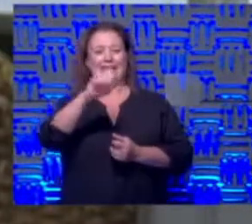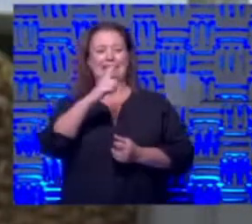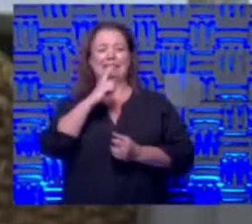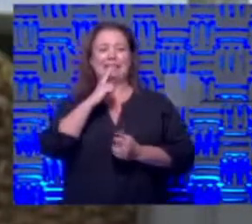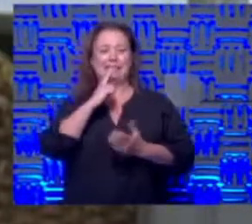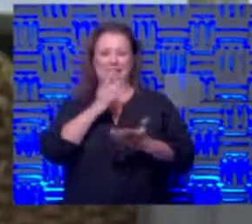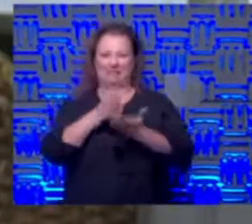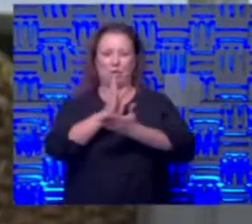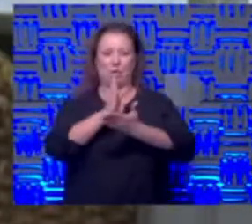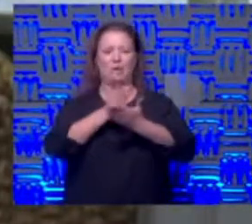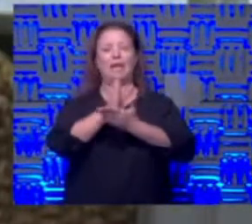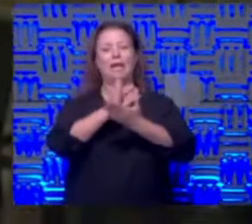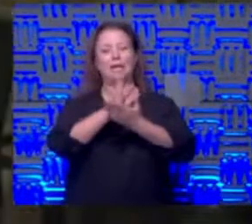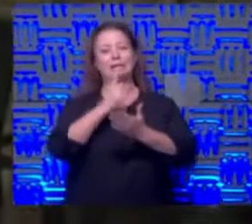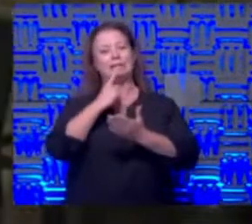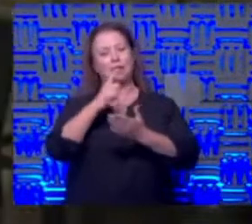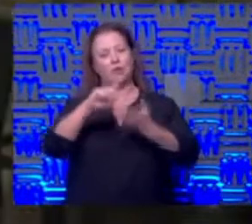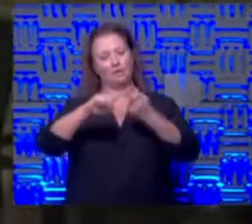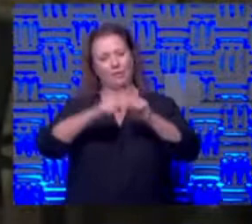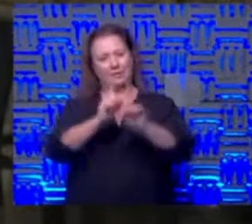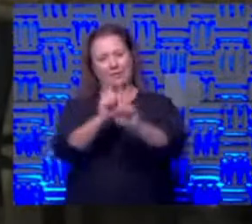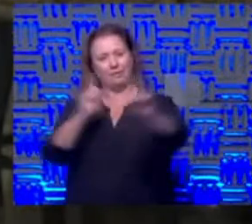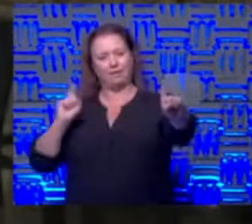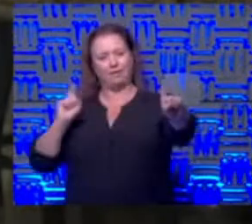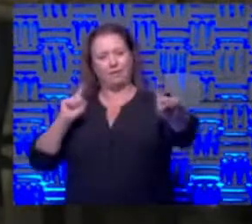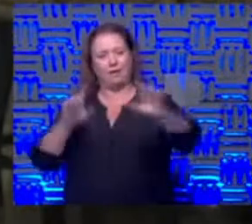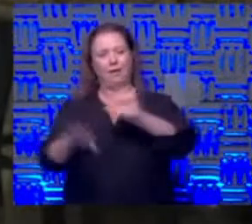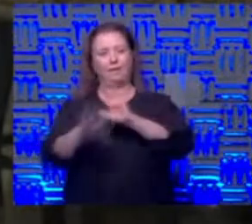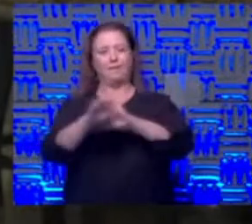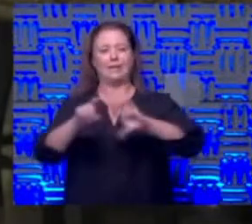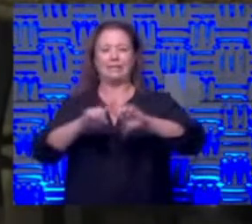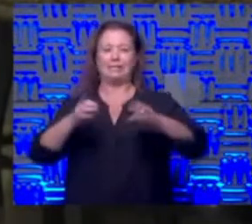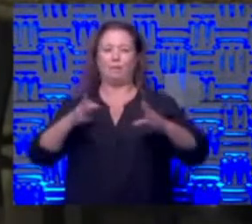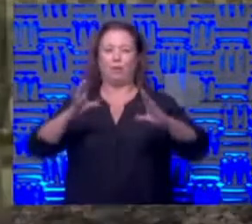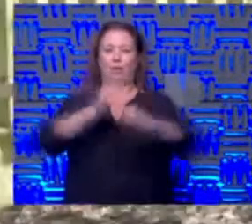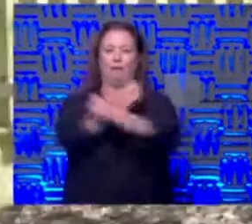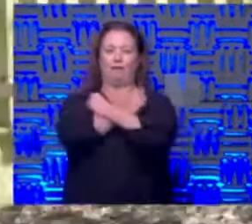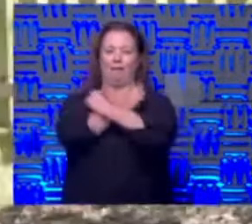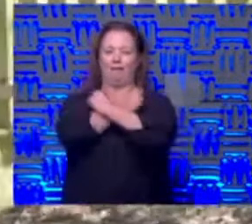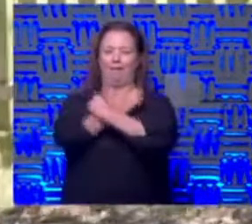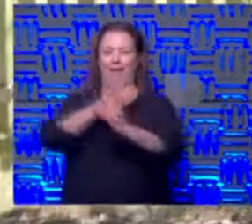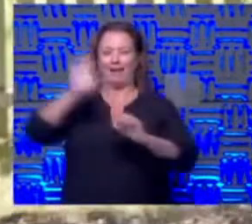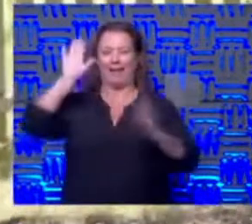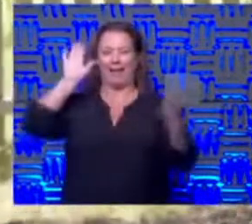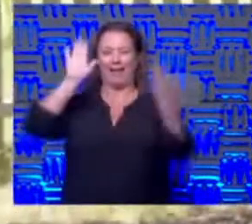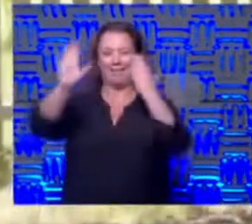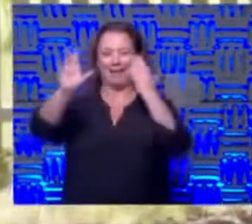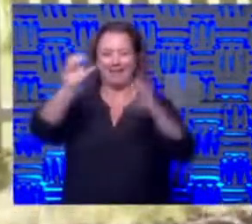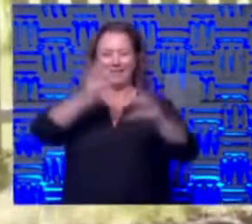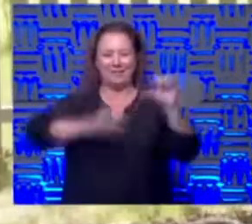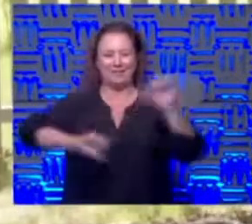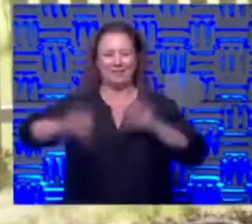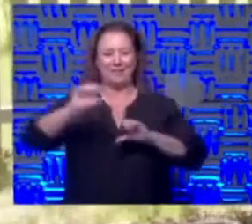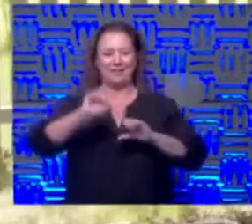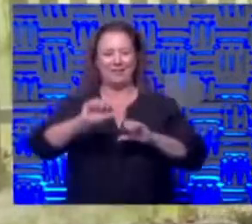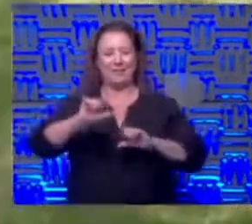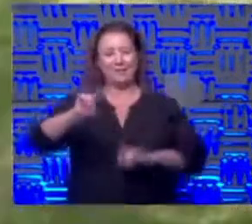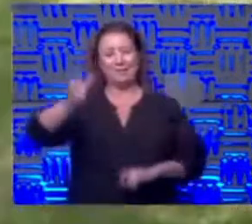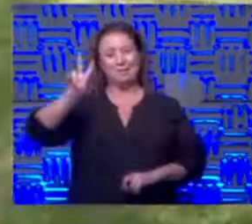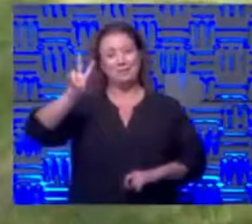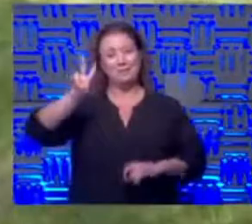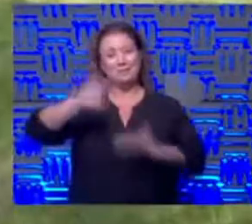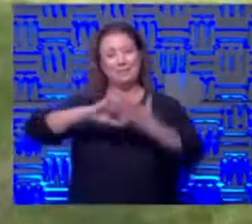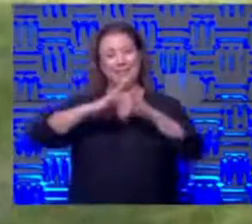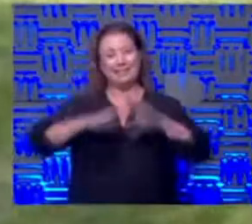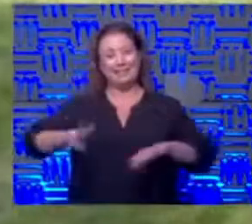tell your friends to keep their distance. Come up with a different way to hug and high five with your friends. Try a wave or a peace sign. Maybe a